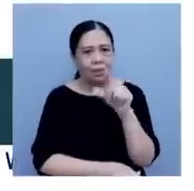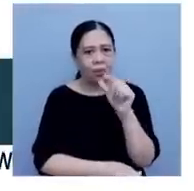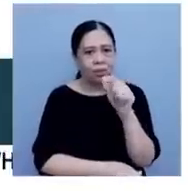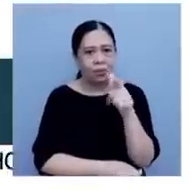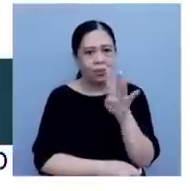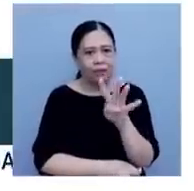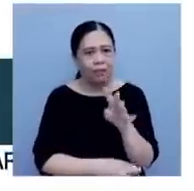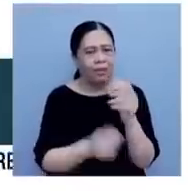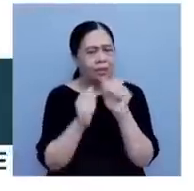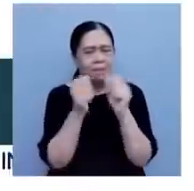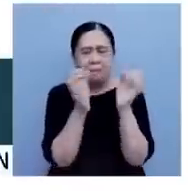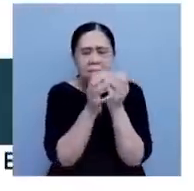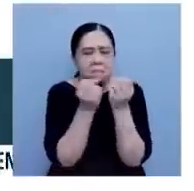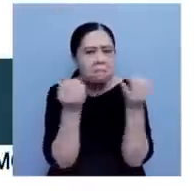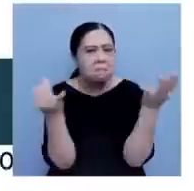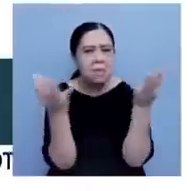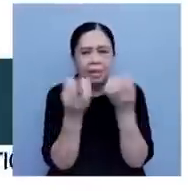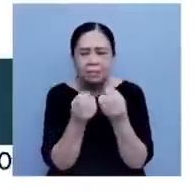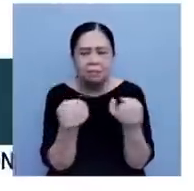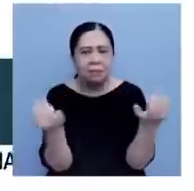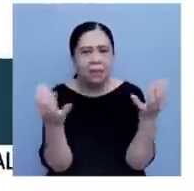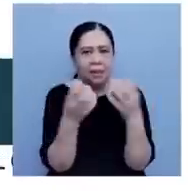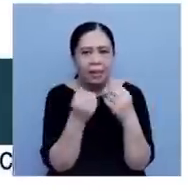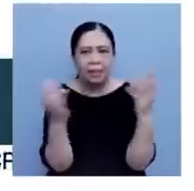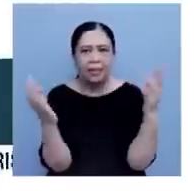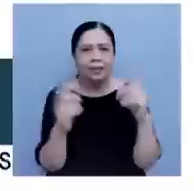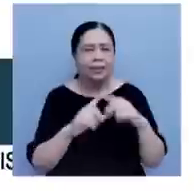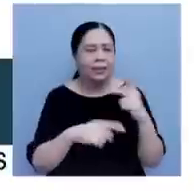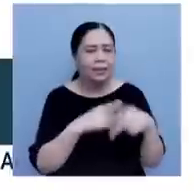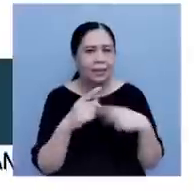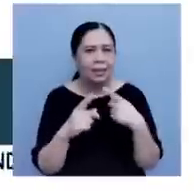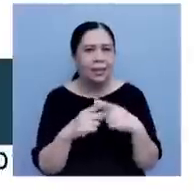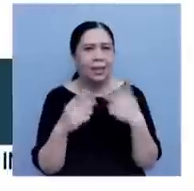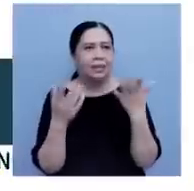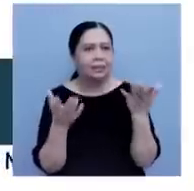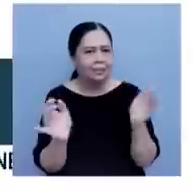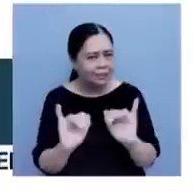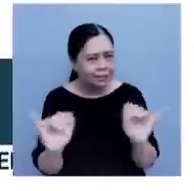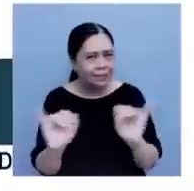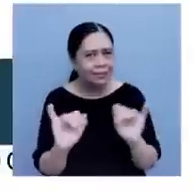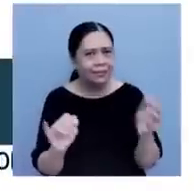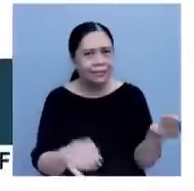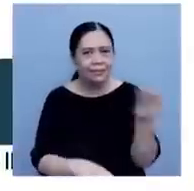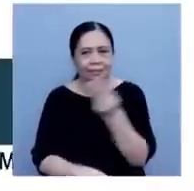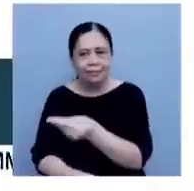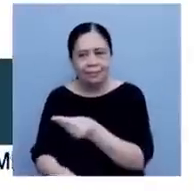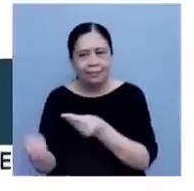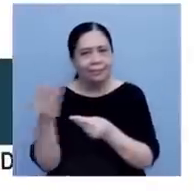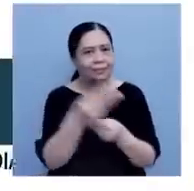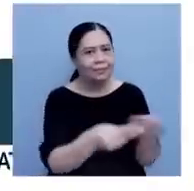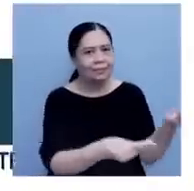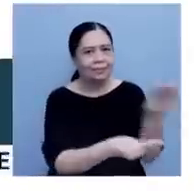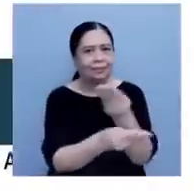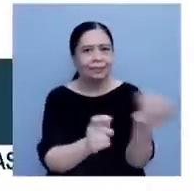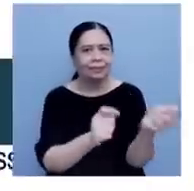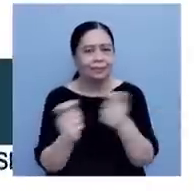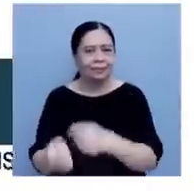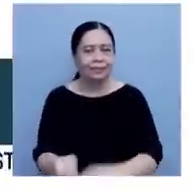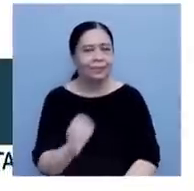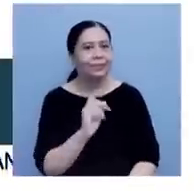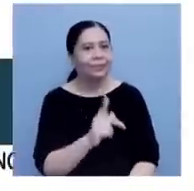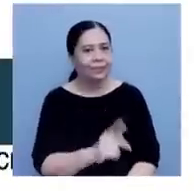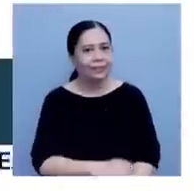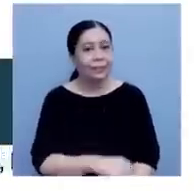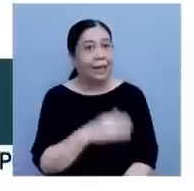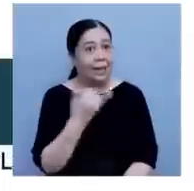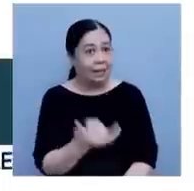are many, many, many kinds of such interagency transfers. All right. Now that